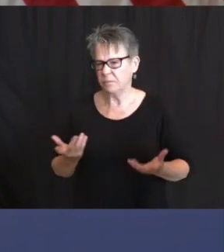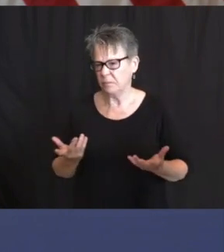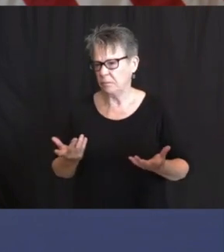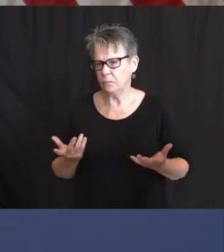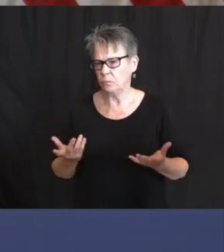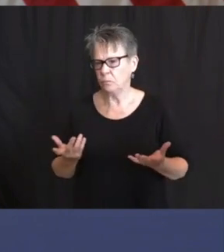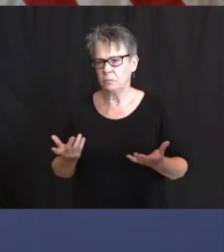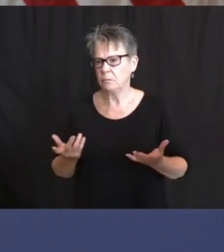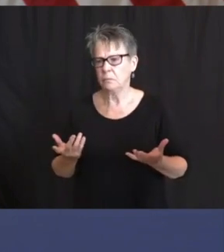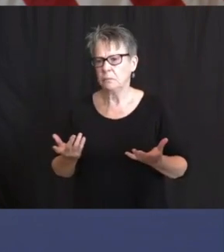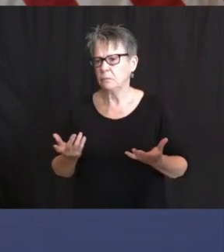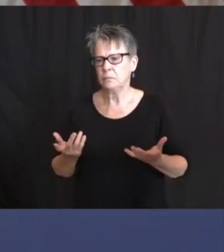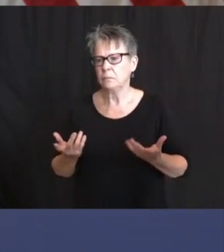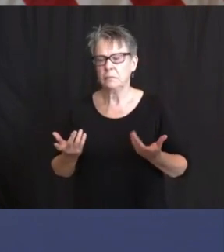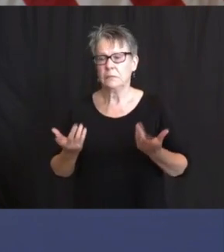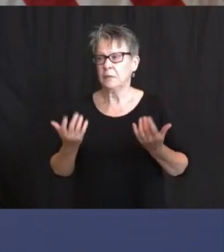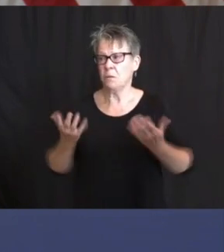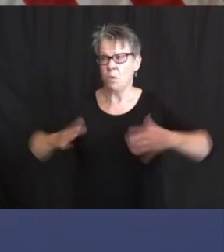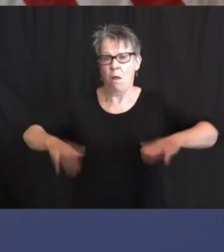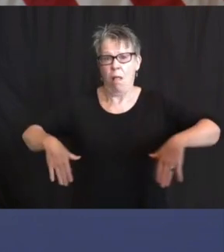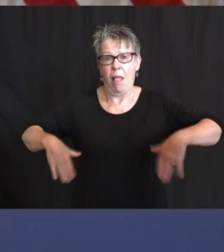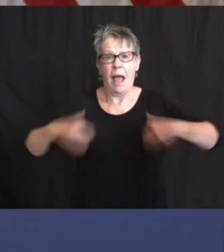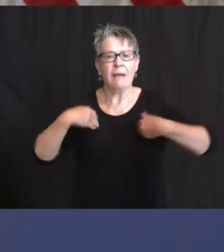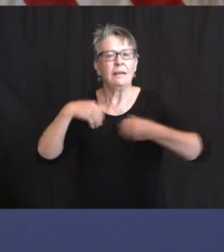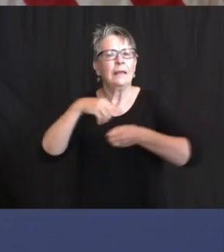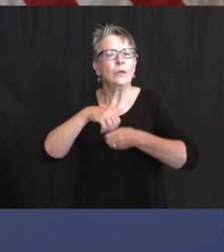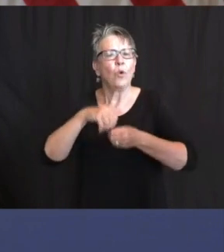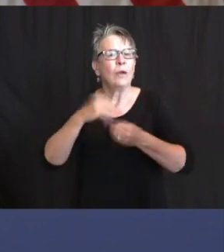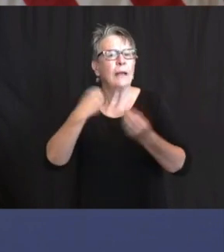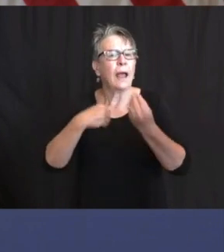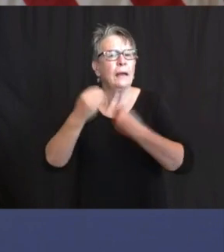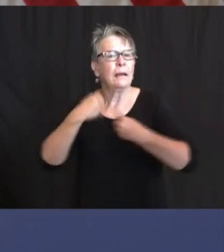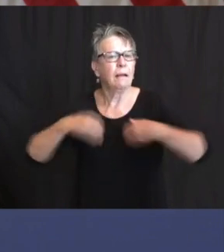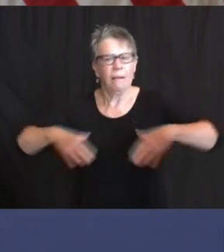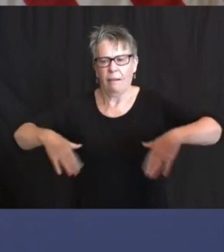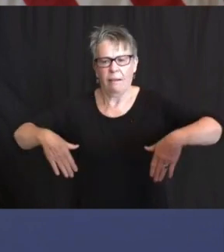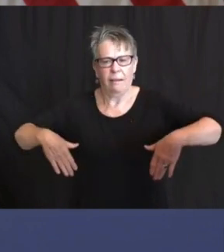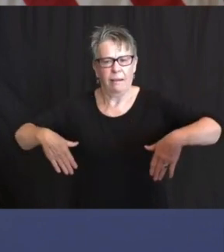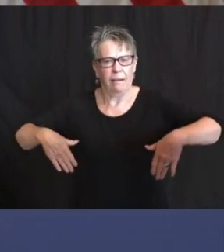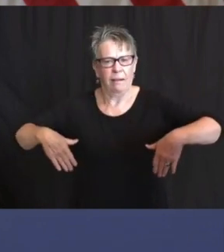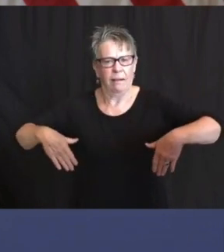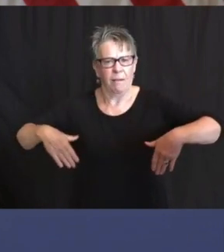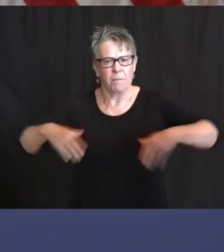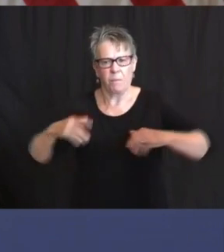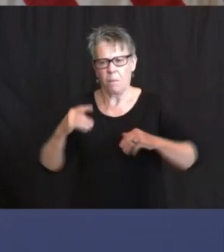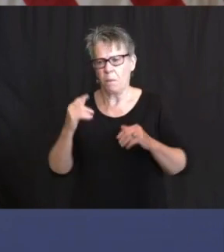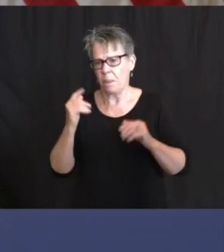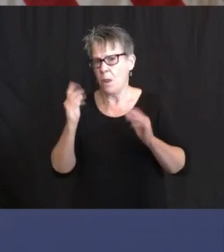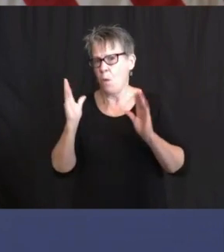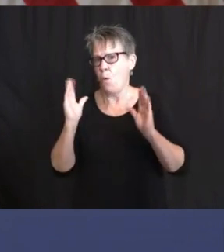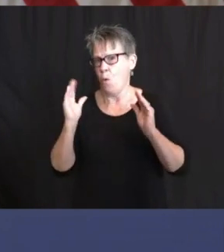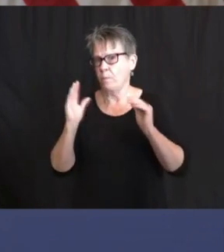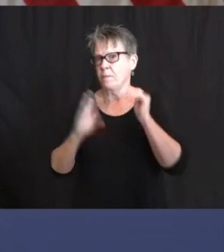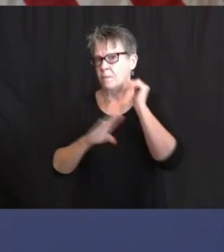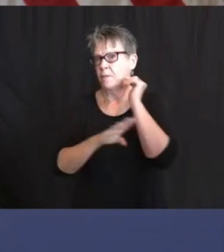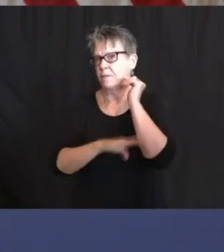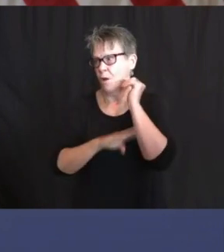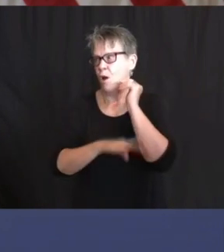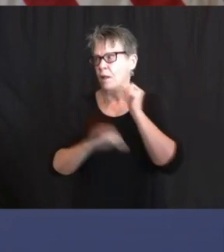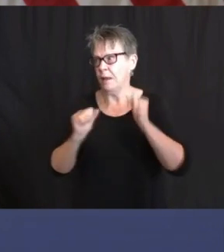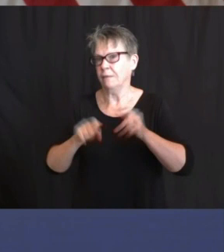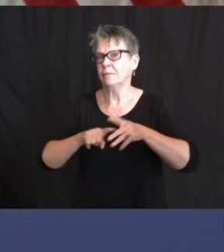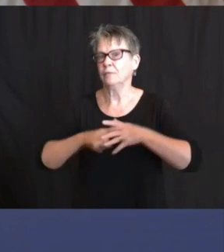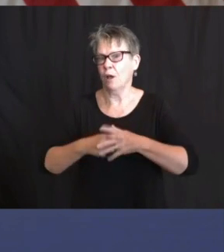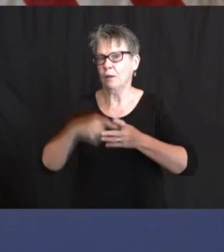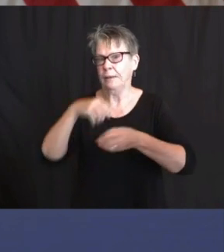Yeah, exactly. So by the fall, I'm not trying to scoop the governor, but I'm hopeful that by the fall that will not be the case. And so once institutions are